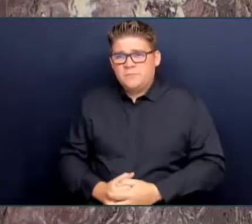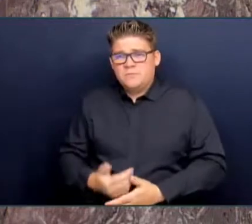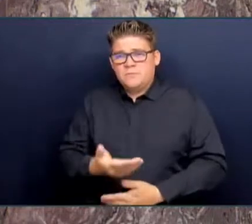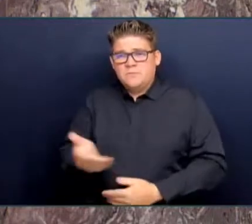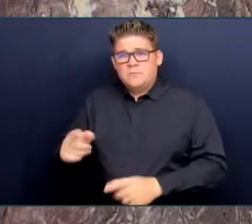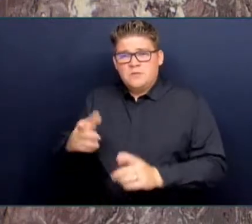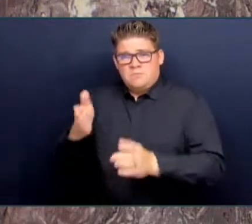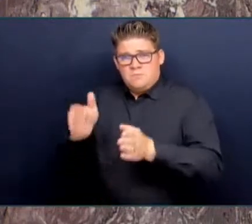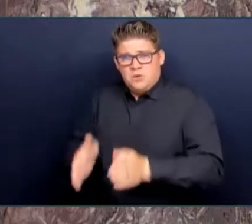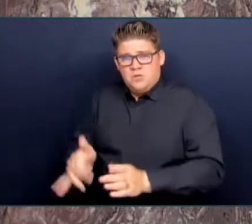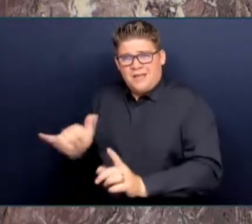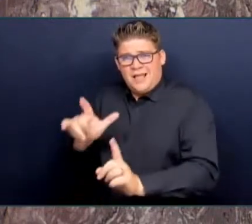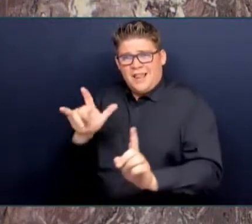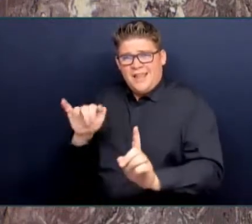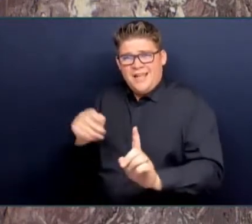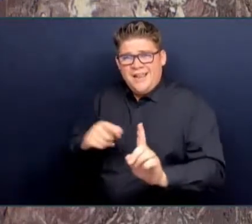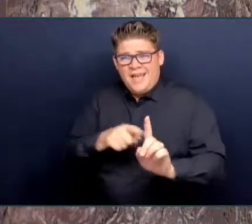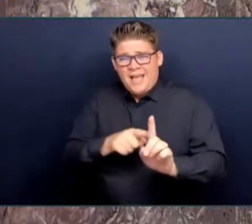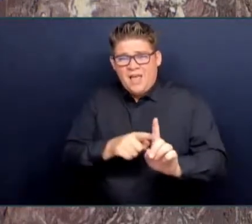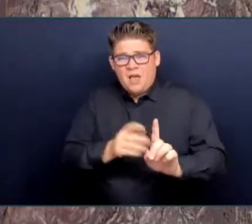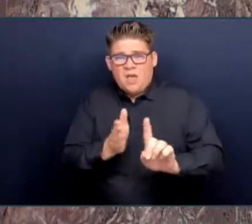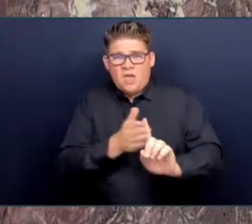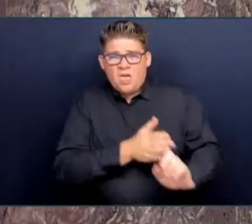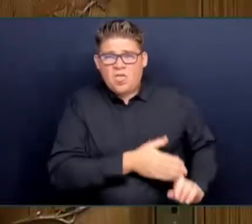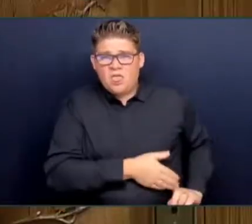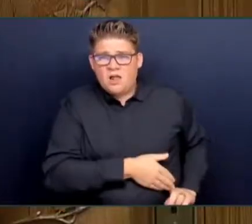premier delegate?